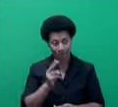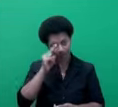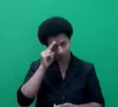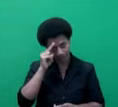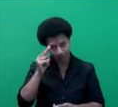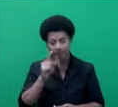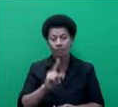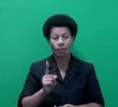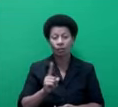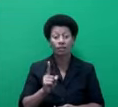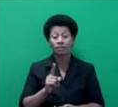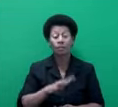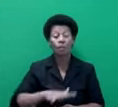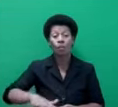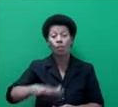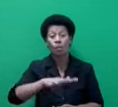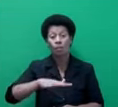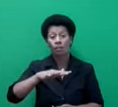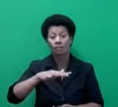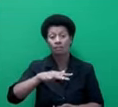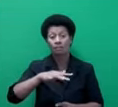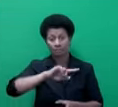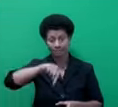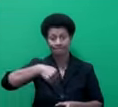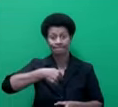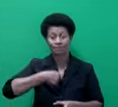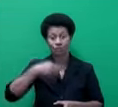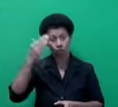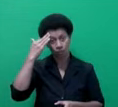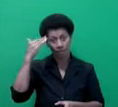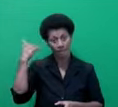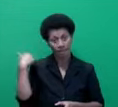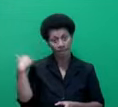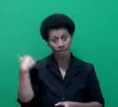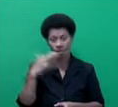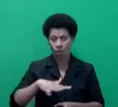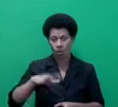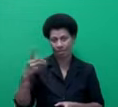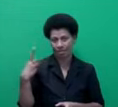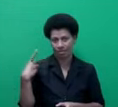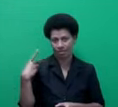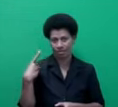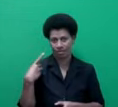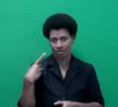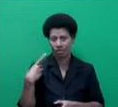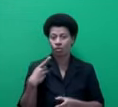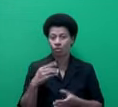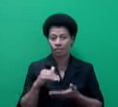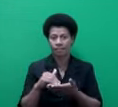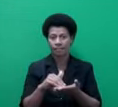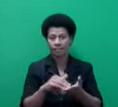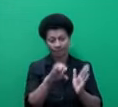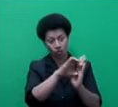what everybody needs to be reminded of is it is everyone's duty to build confidence in